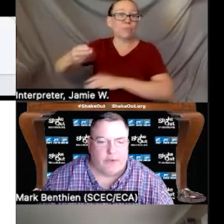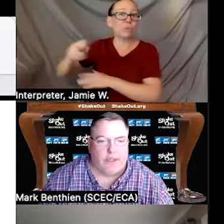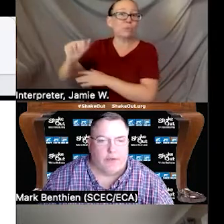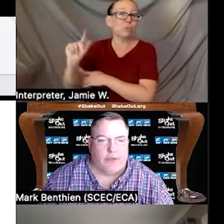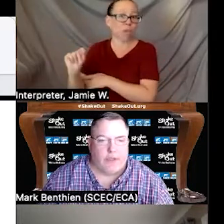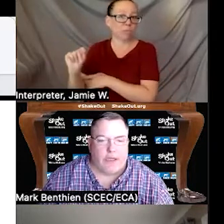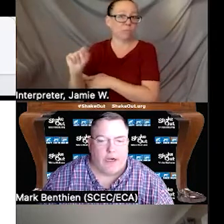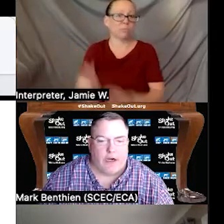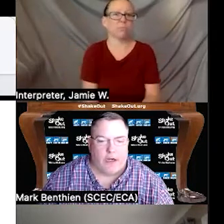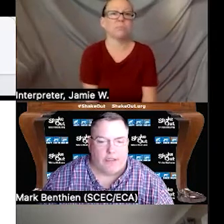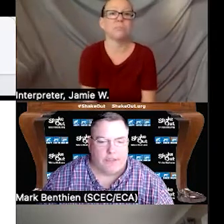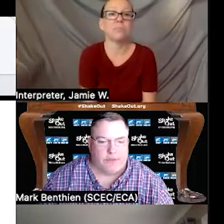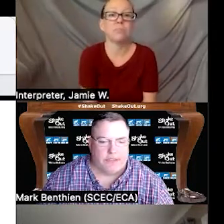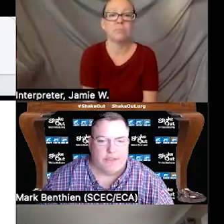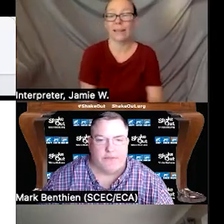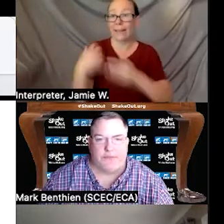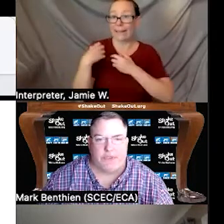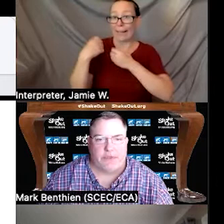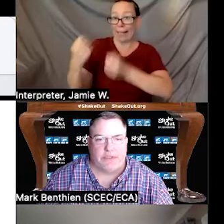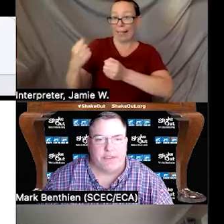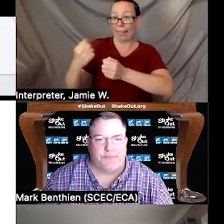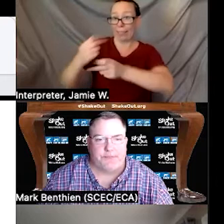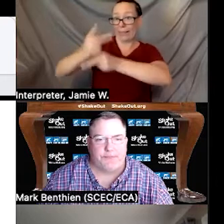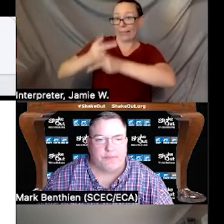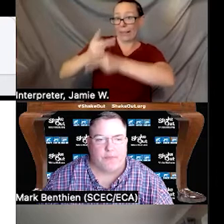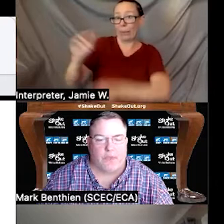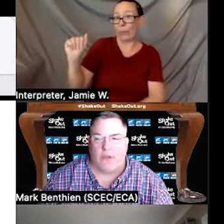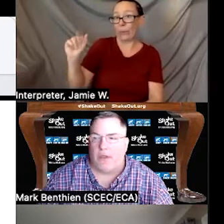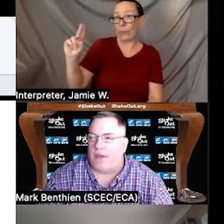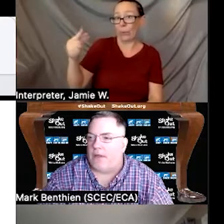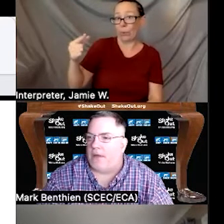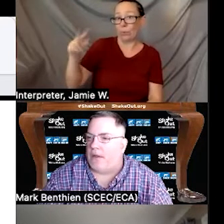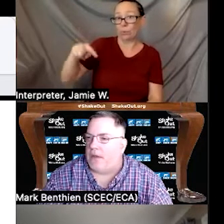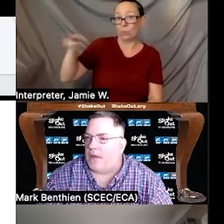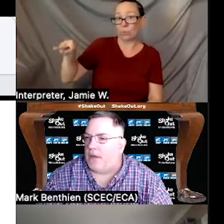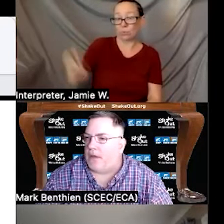earthquakecountry.org/event/health-aug22, healthcare August 22, 2022.